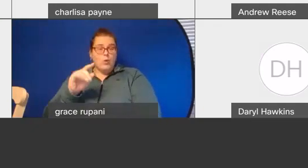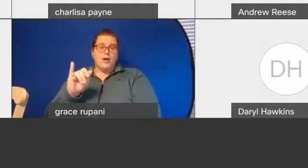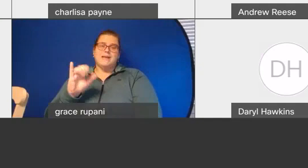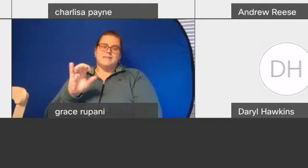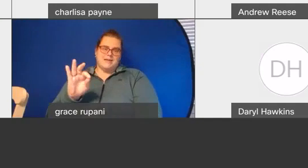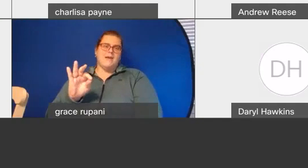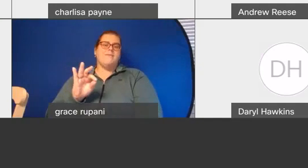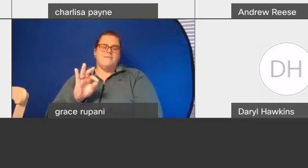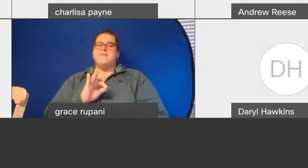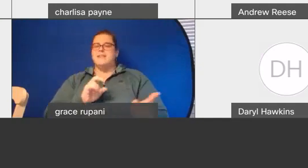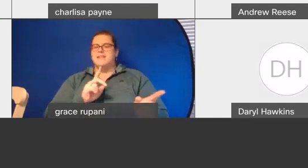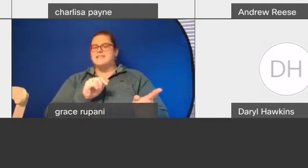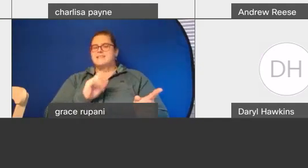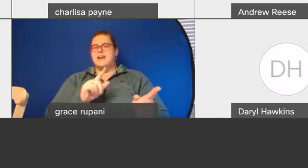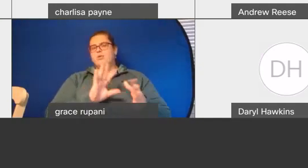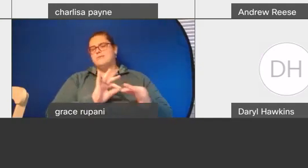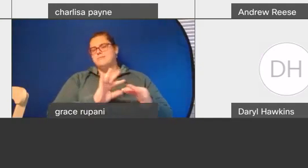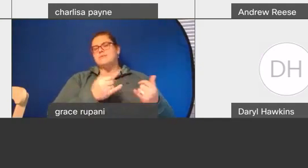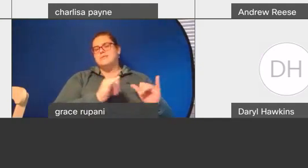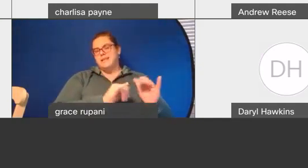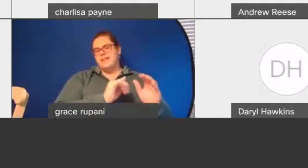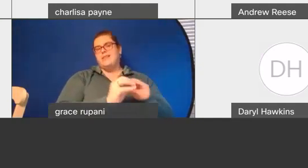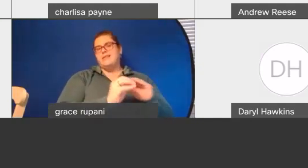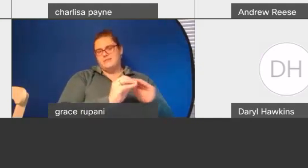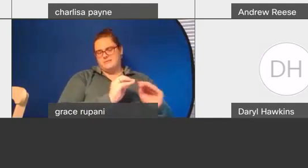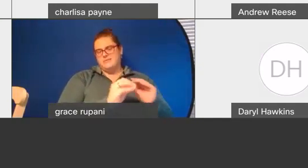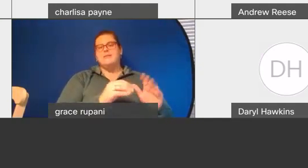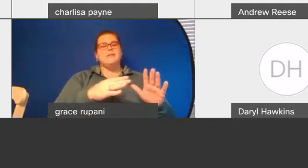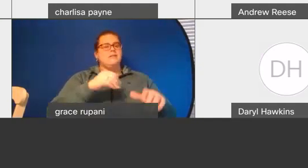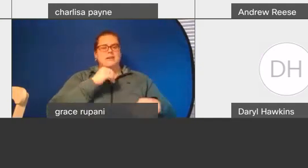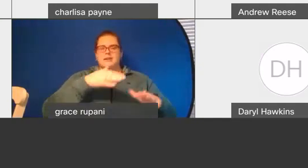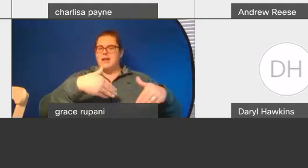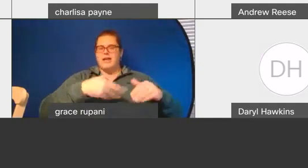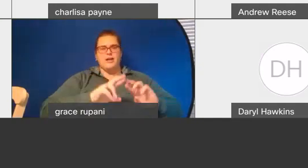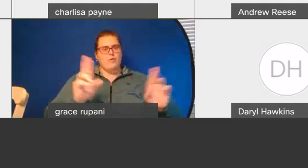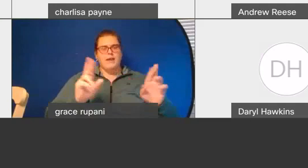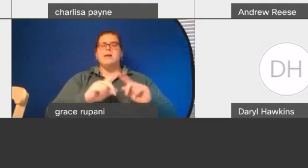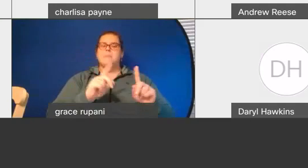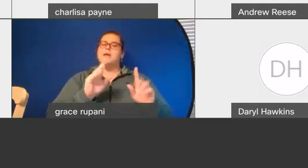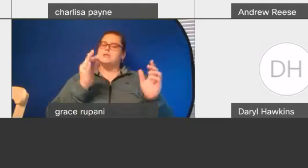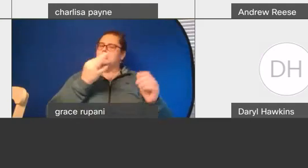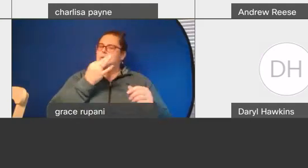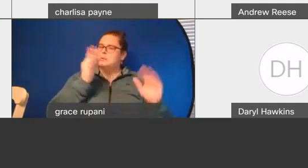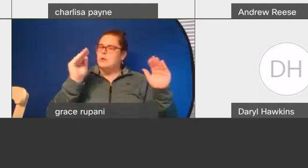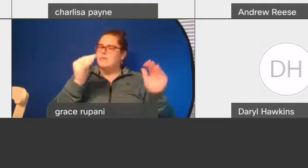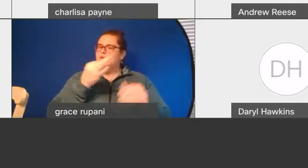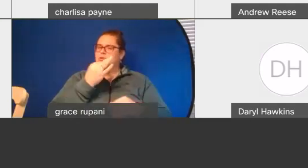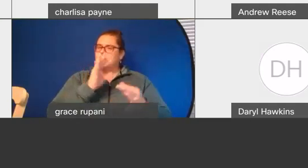and through the final stages of being approved that should be released hopefully soon, that can provide some